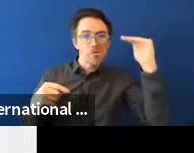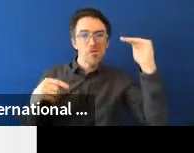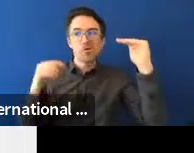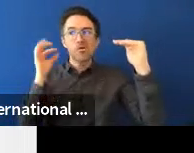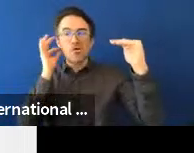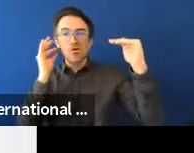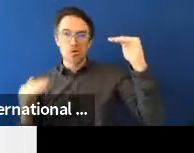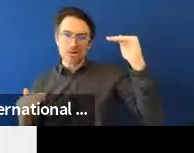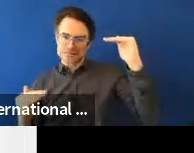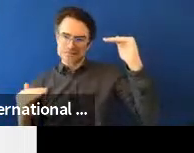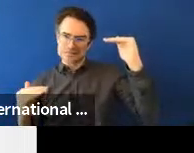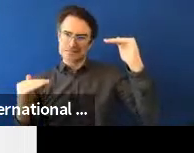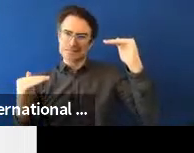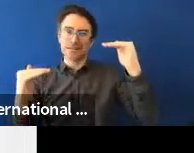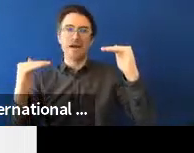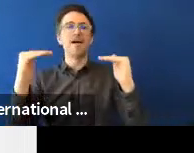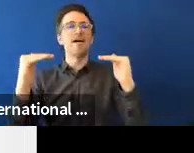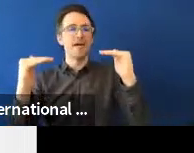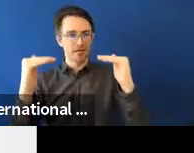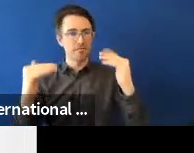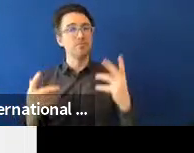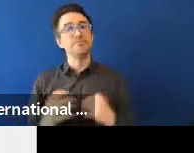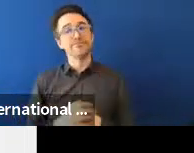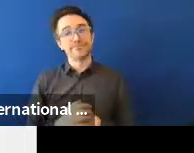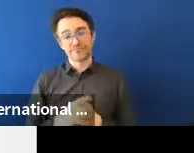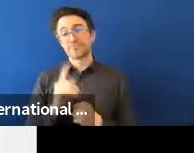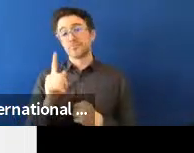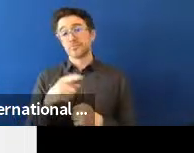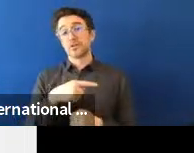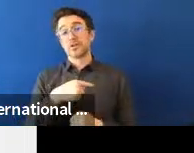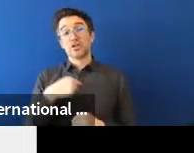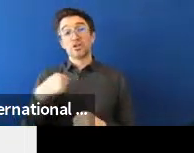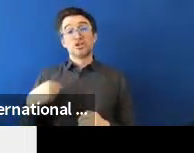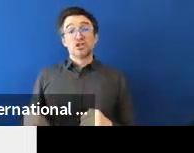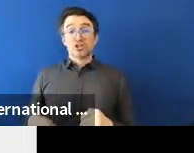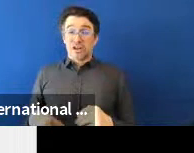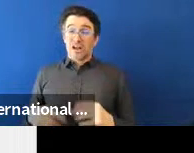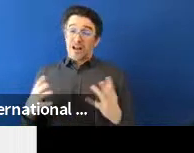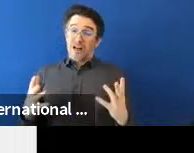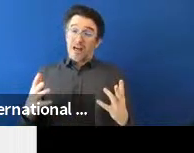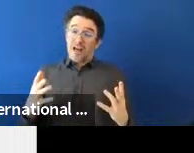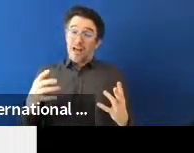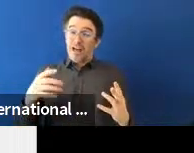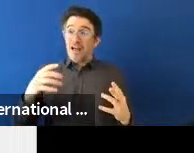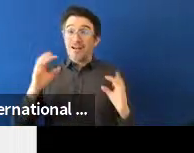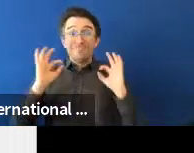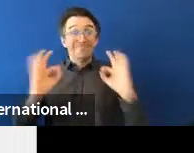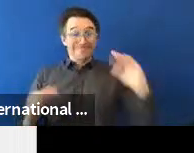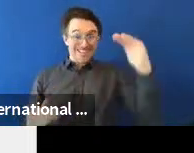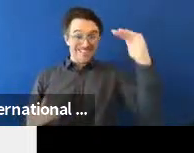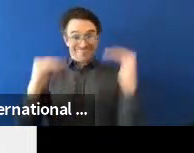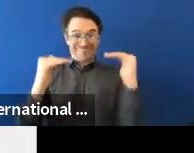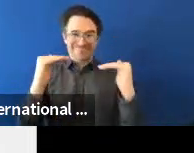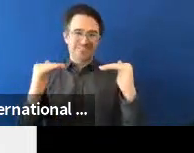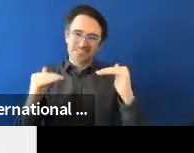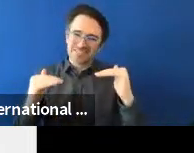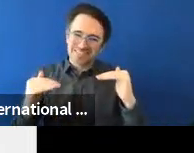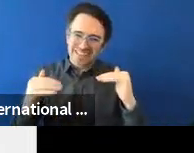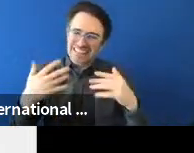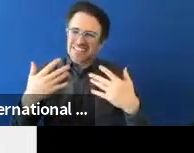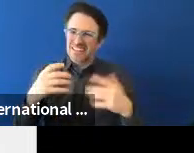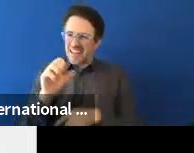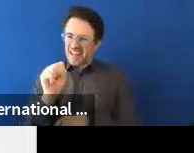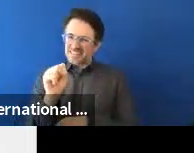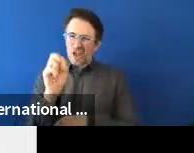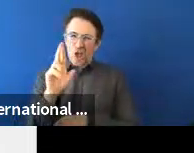still imbalanced. Looking forward, there is still a long way to go. I would like to take this opportunity to